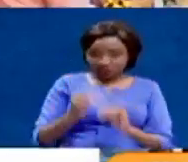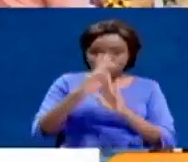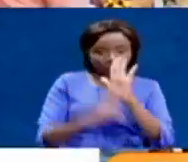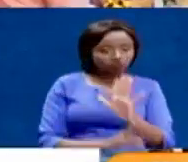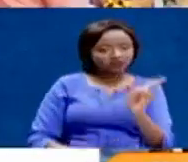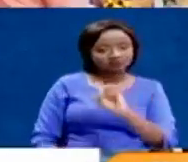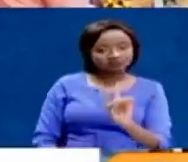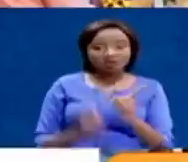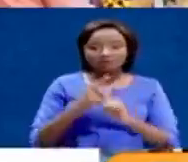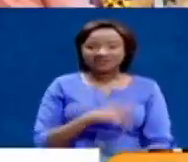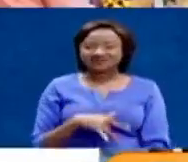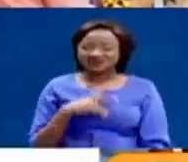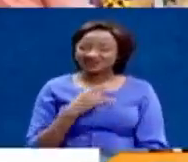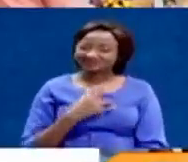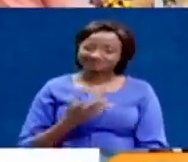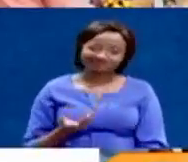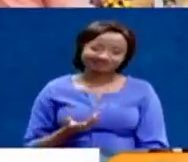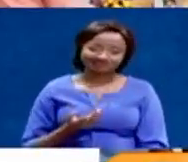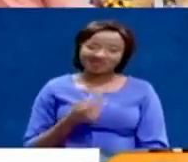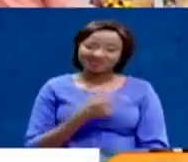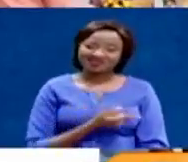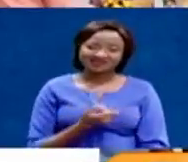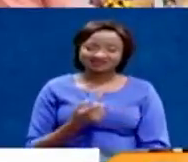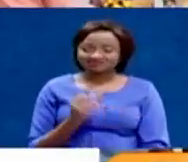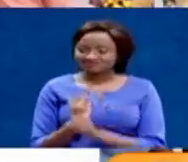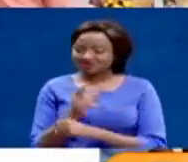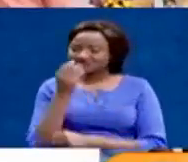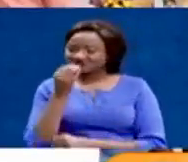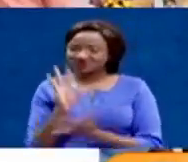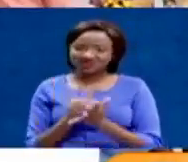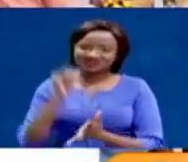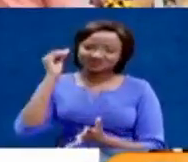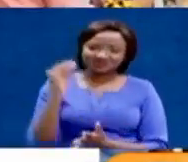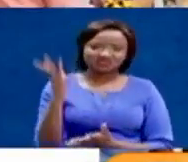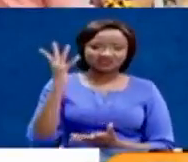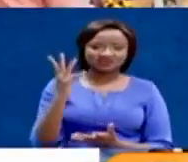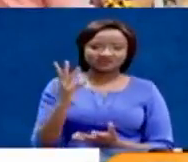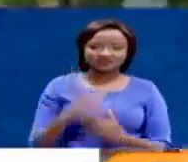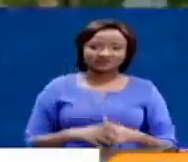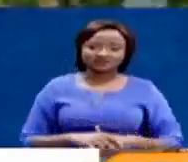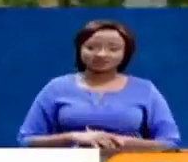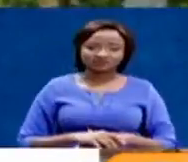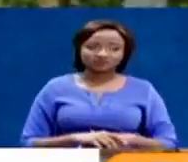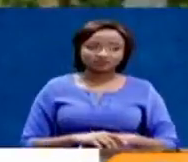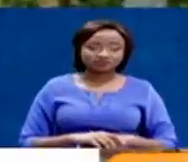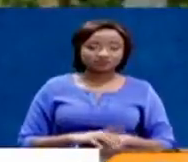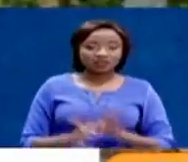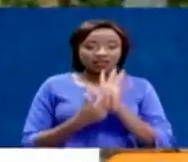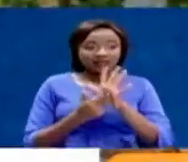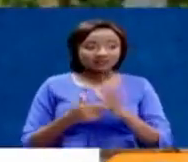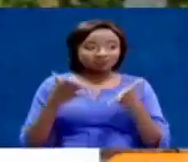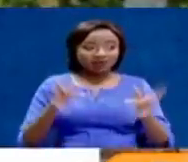fear that such measures might lead to additional costs, which will have to be passed on to the consumers. Kama hiyo itafanya